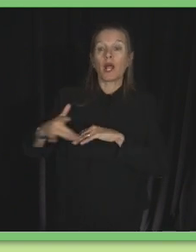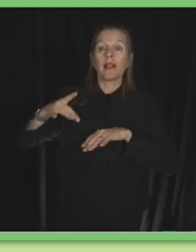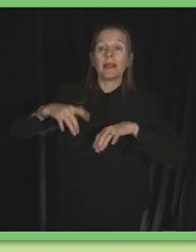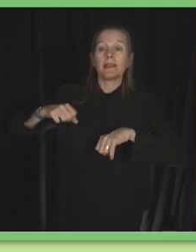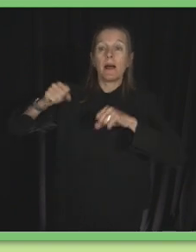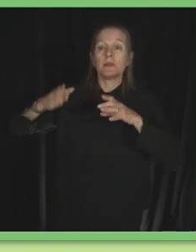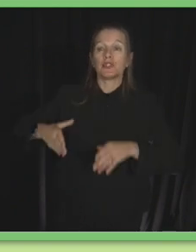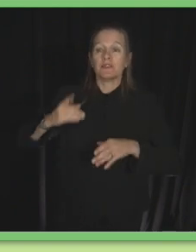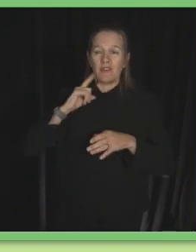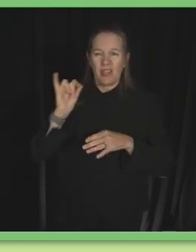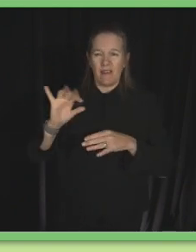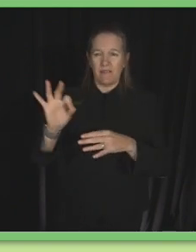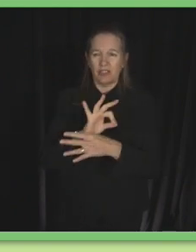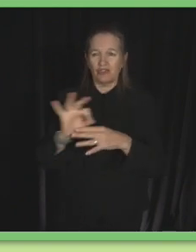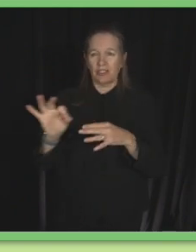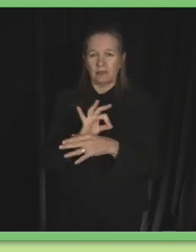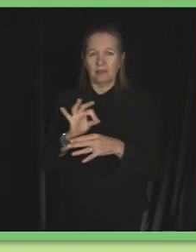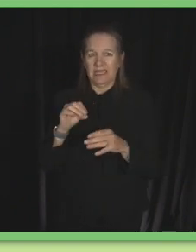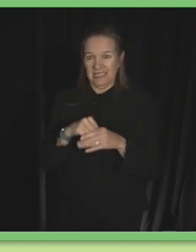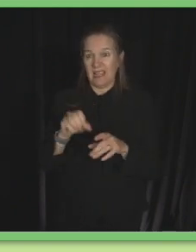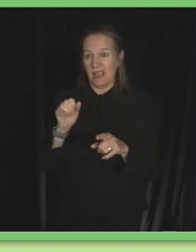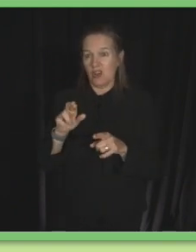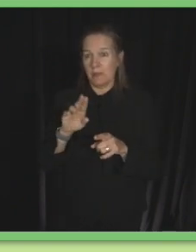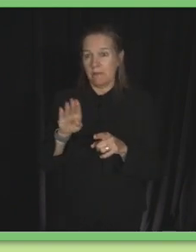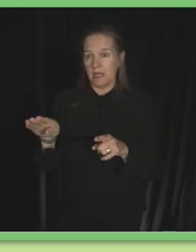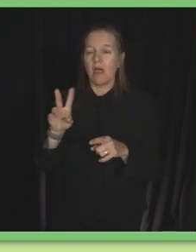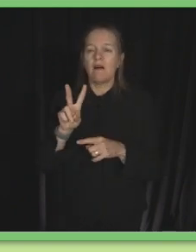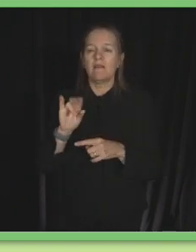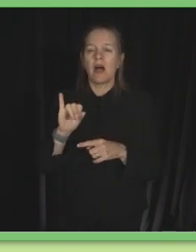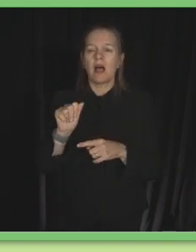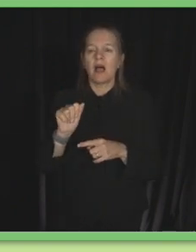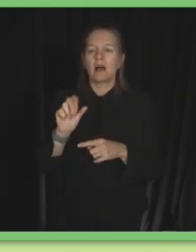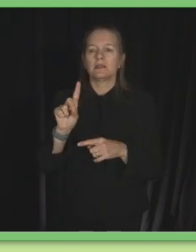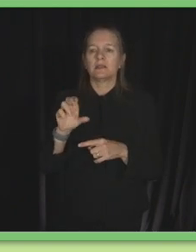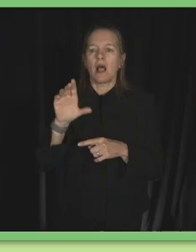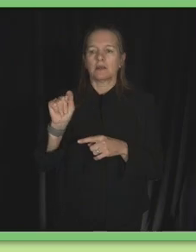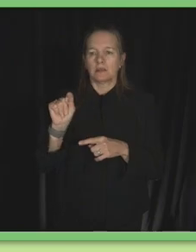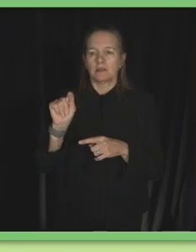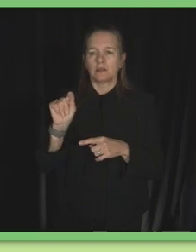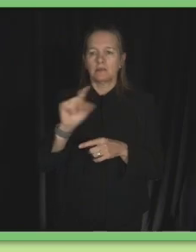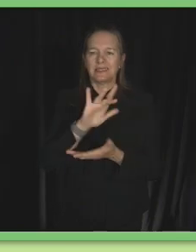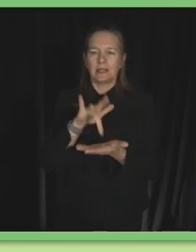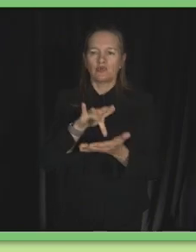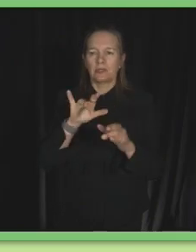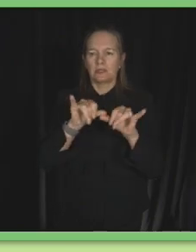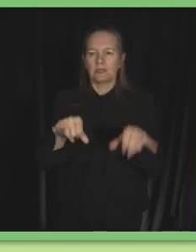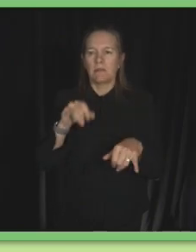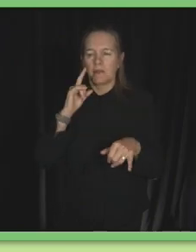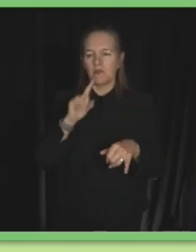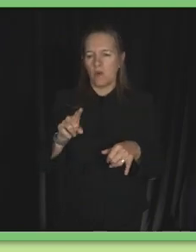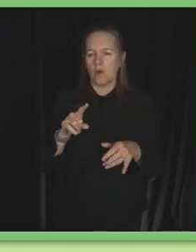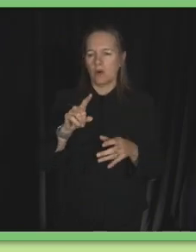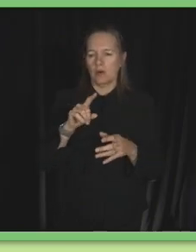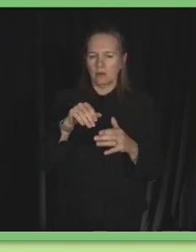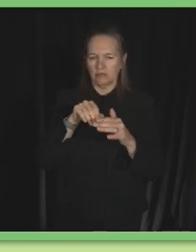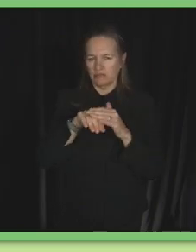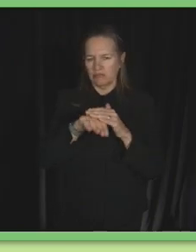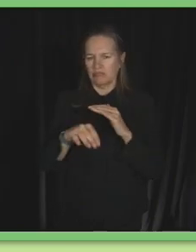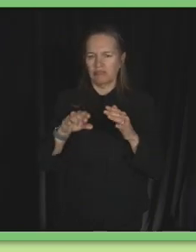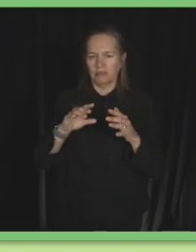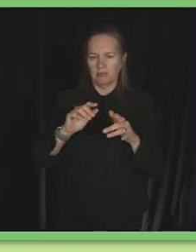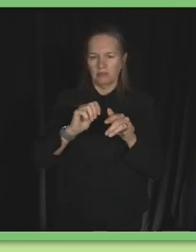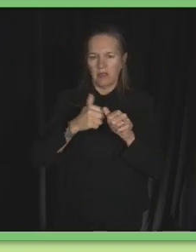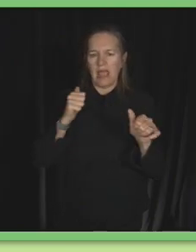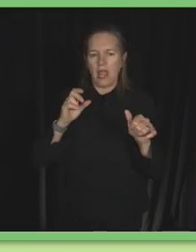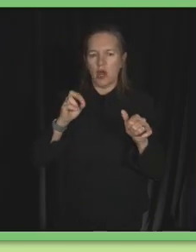that functionality at Airbnb is our Viaduct sort of central system for accessing Airbnb backend data through GraphQL.